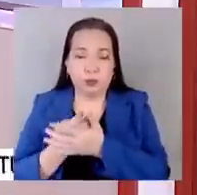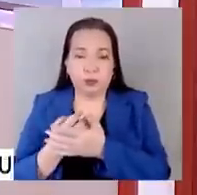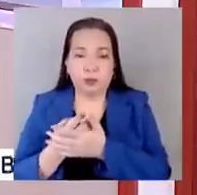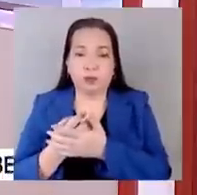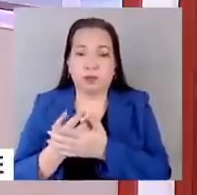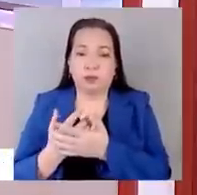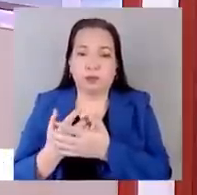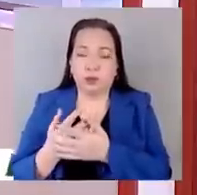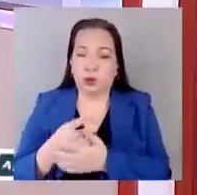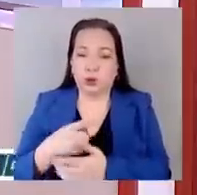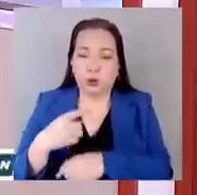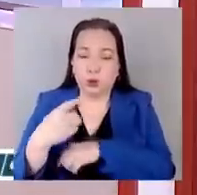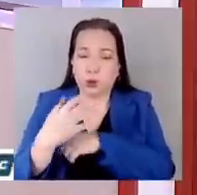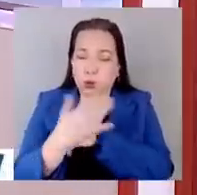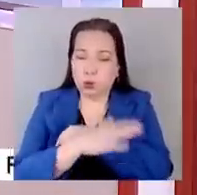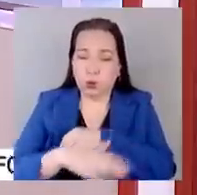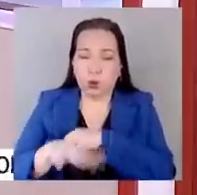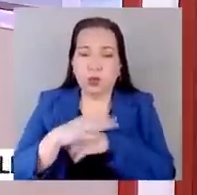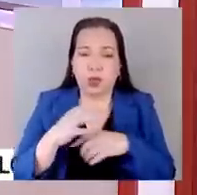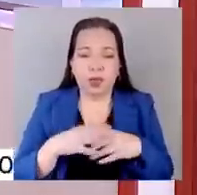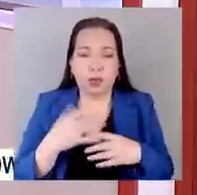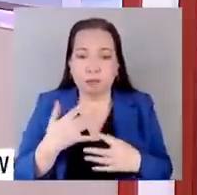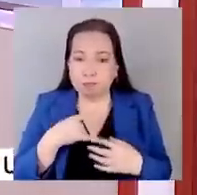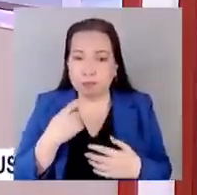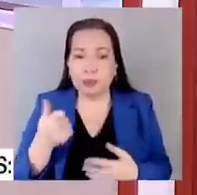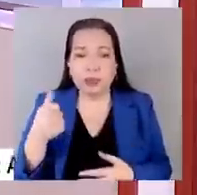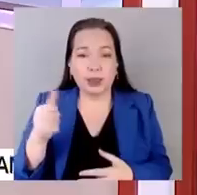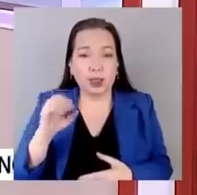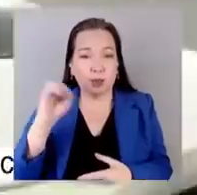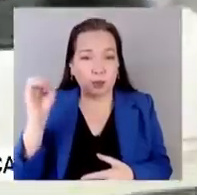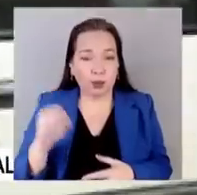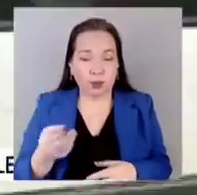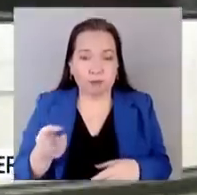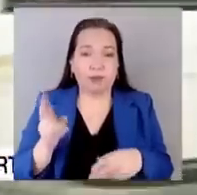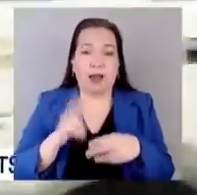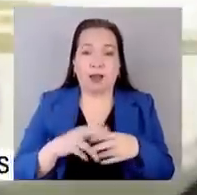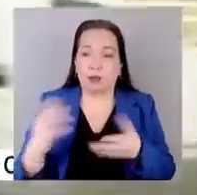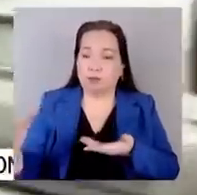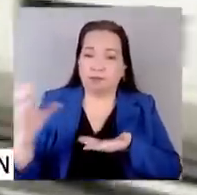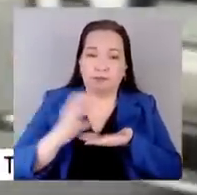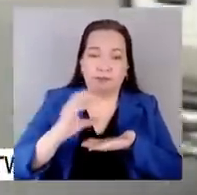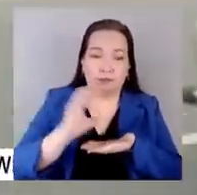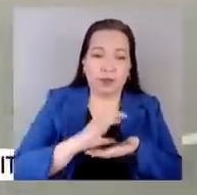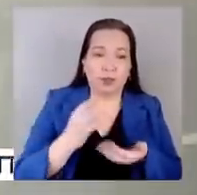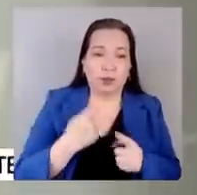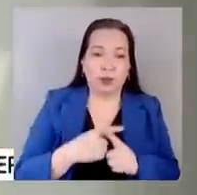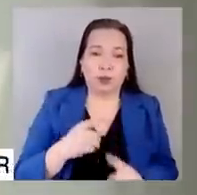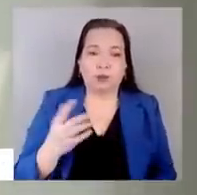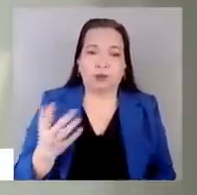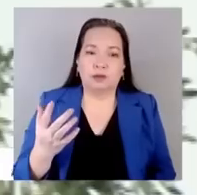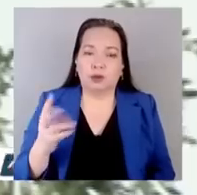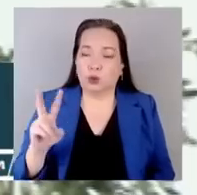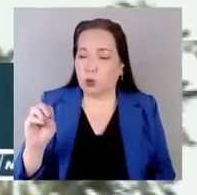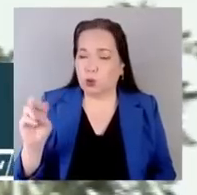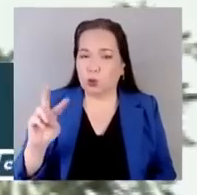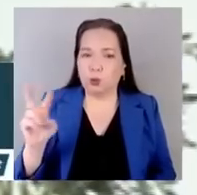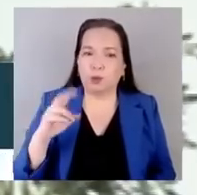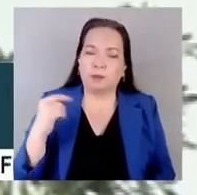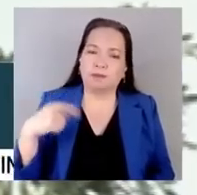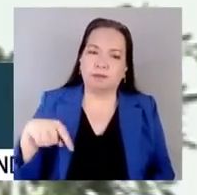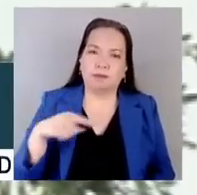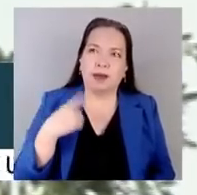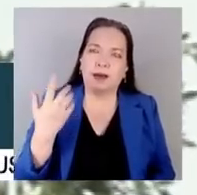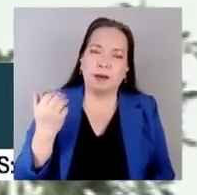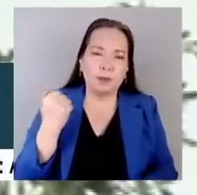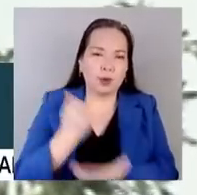achieving a 10% increase in investments this year. In 2022, PESA approved a total of 198 projects